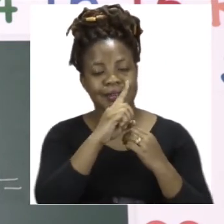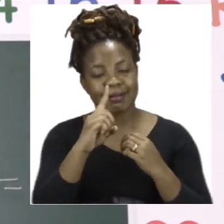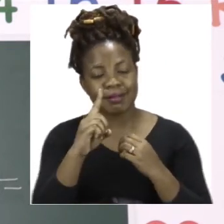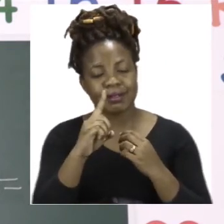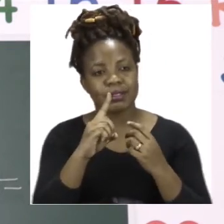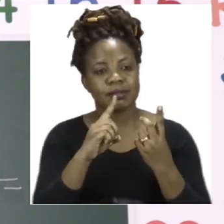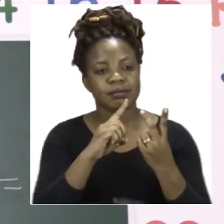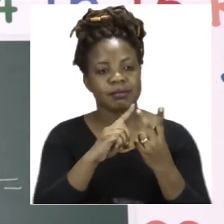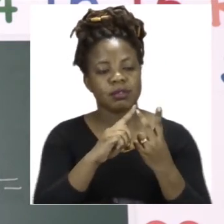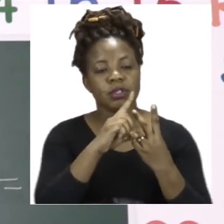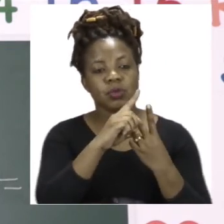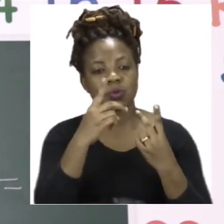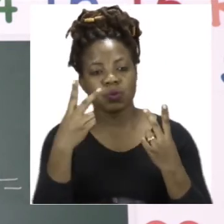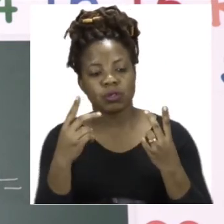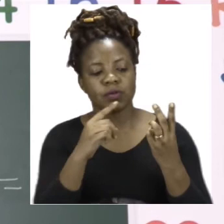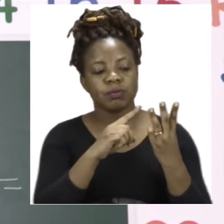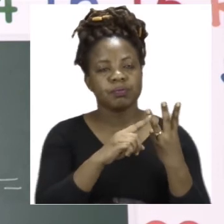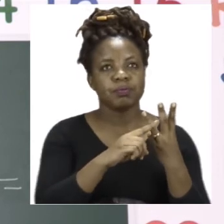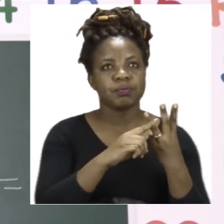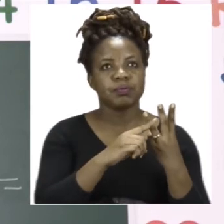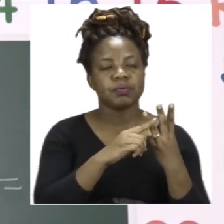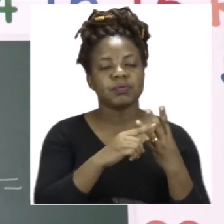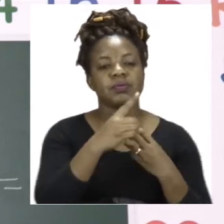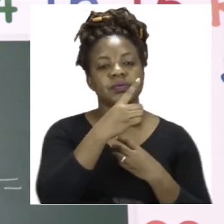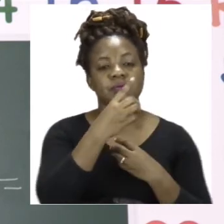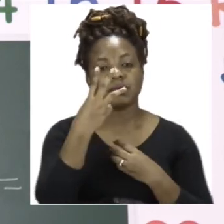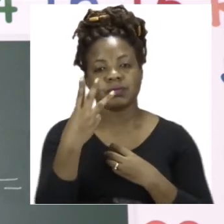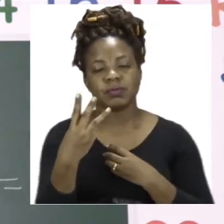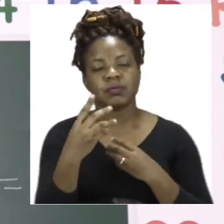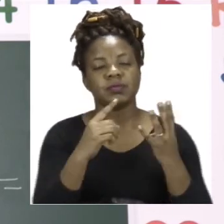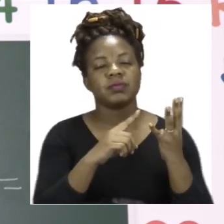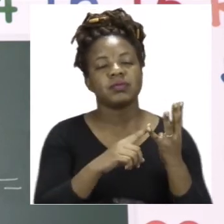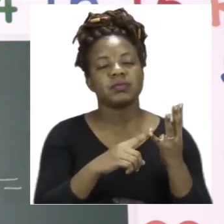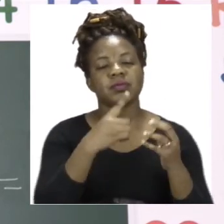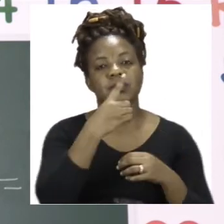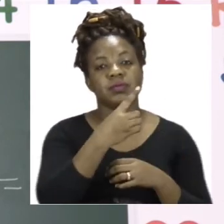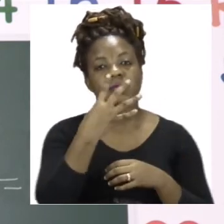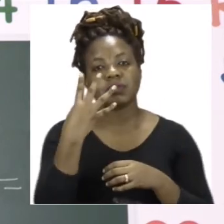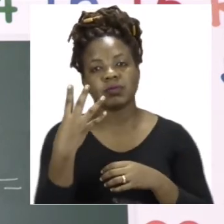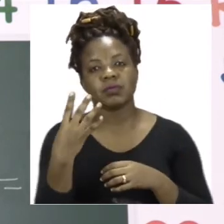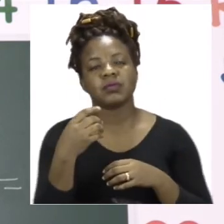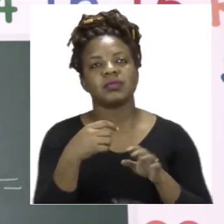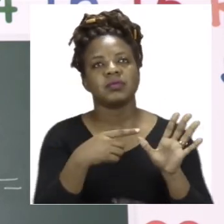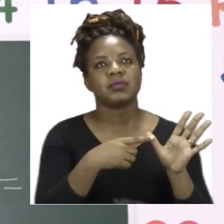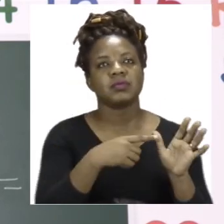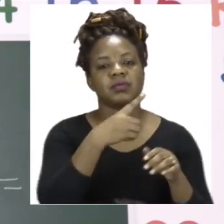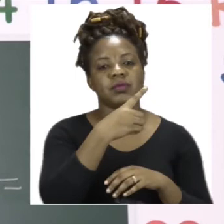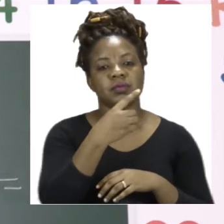11, 12, 13, 14,